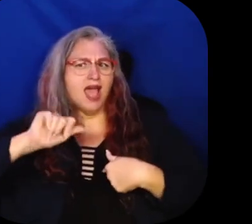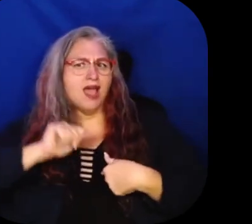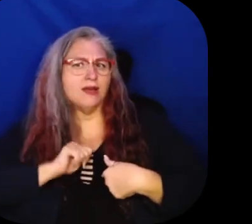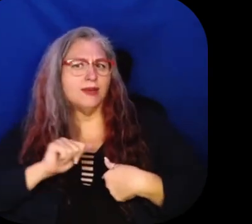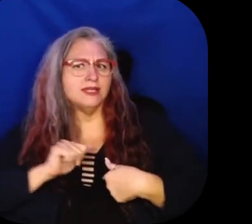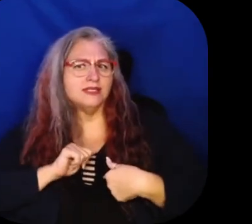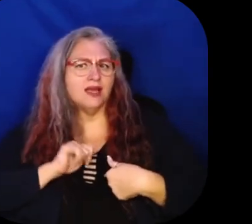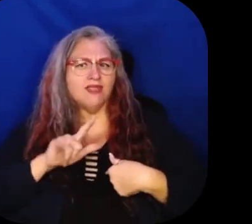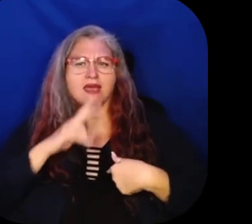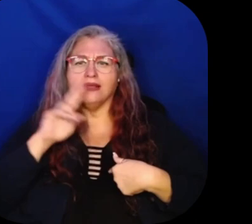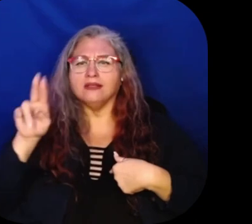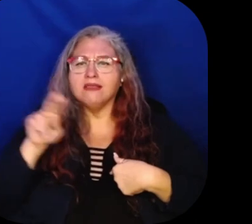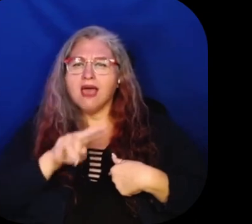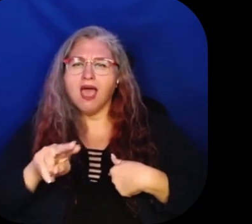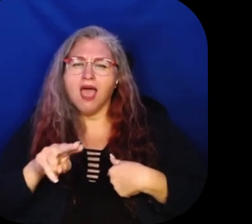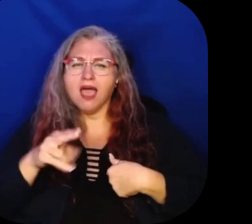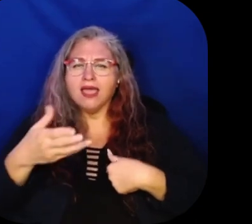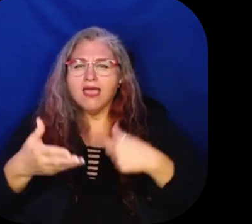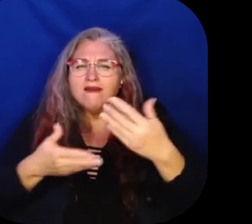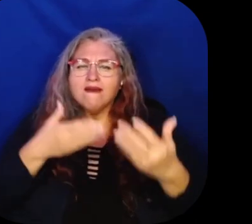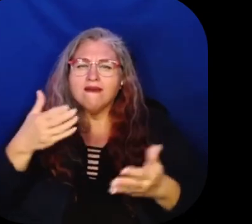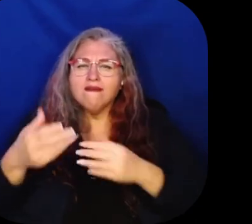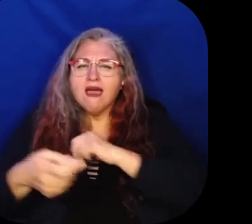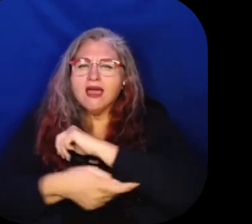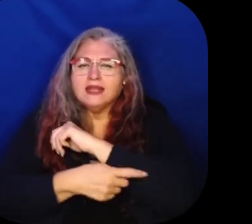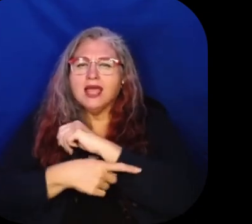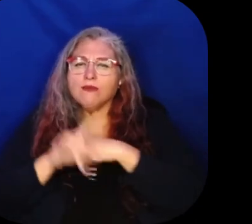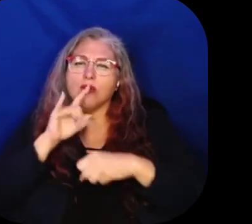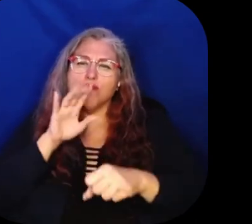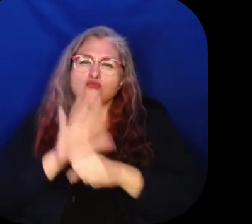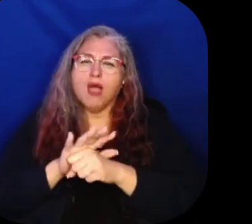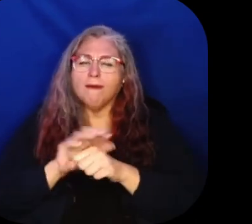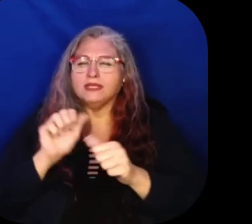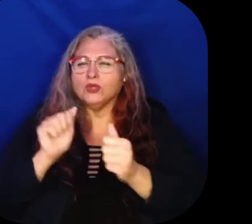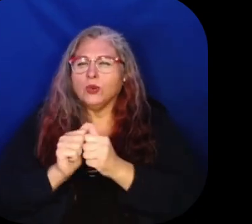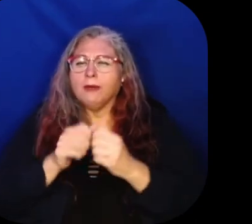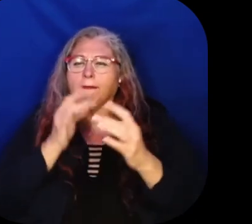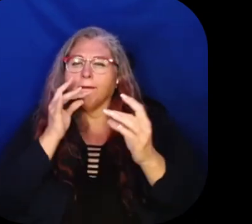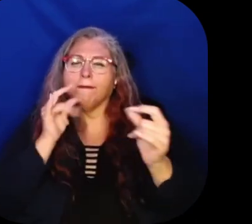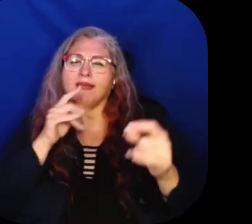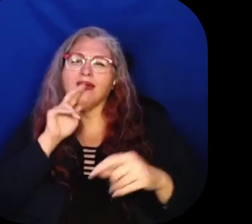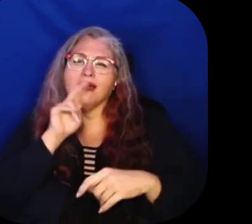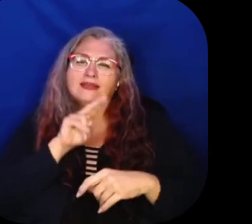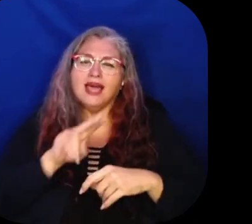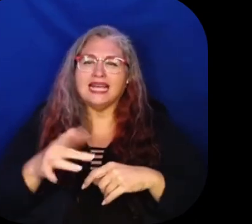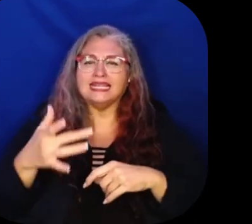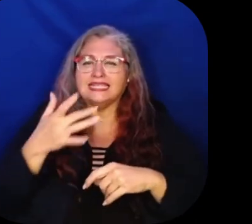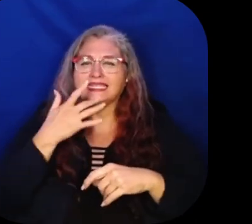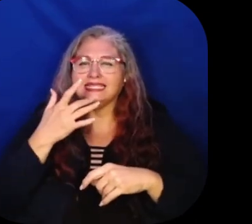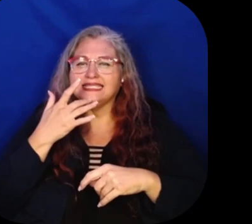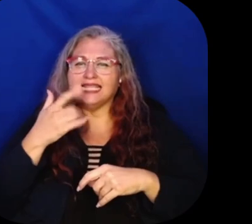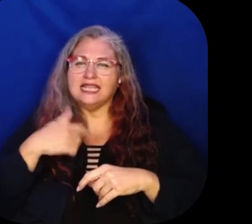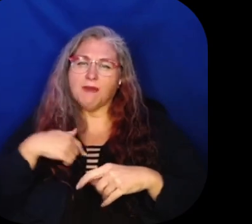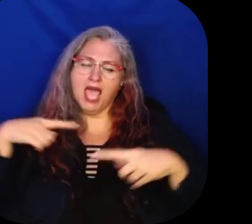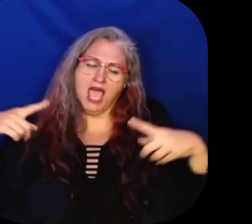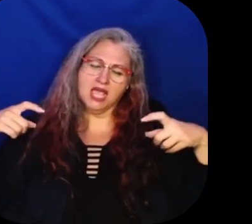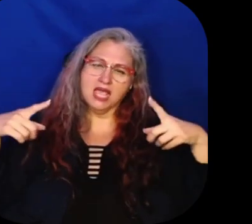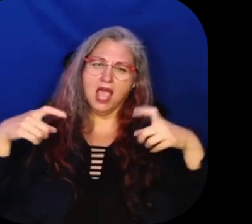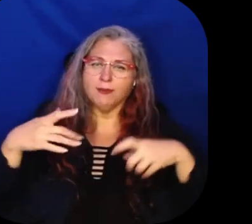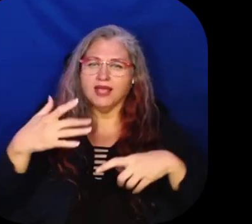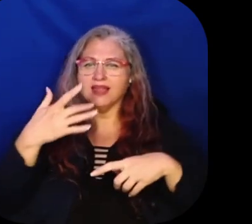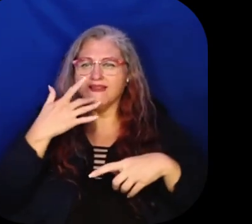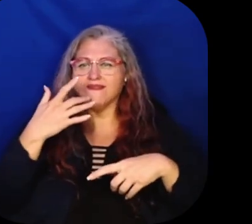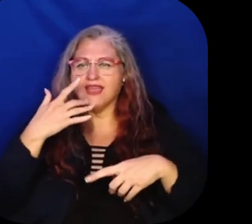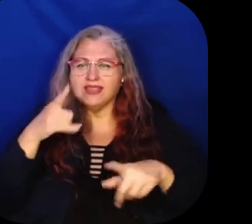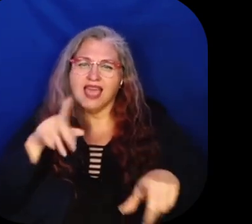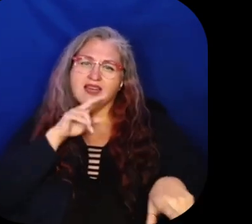tongue so inviting, a promise of favor. That tongue so clear, complicatedly flavored. That